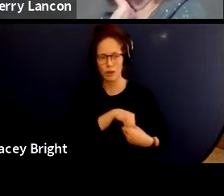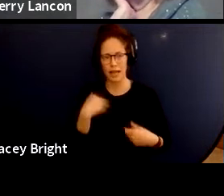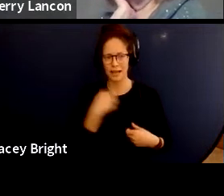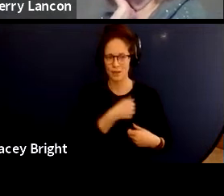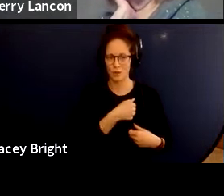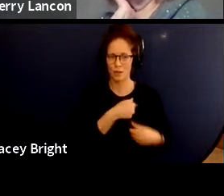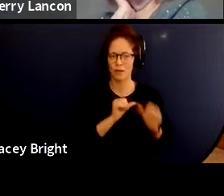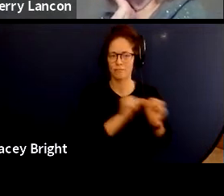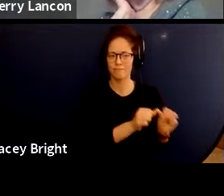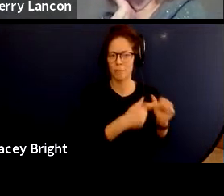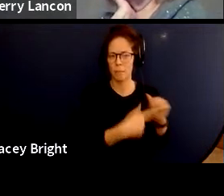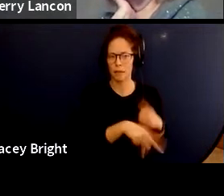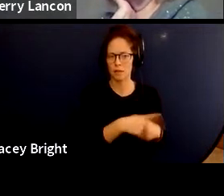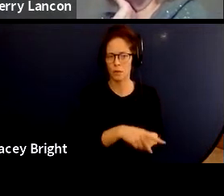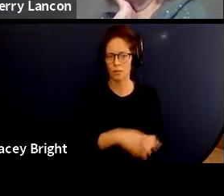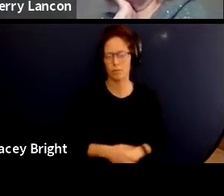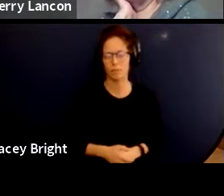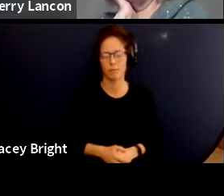PASCO?